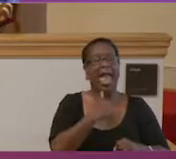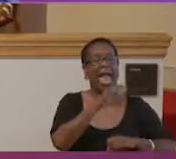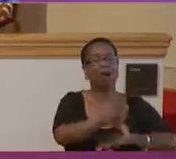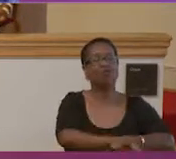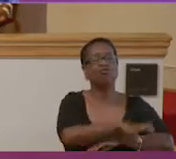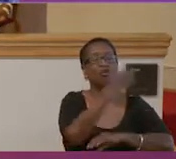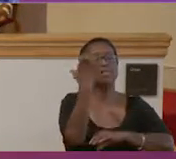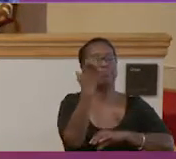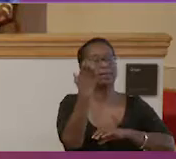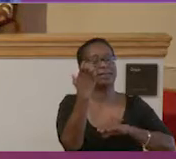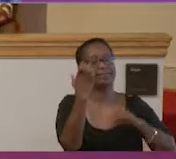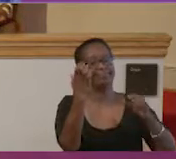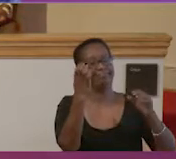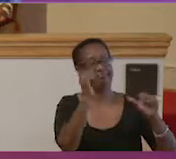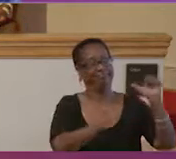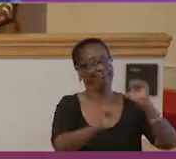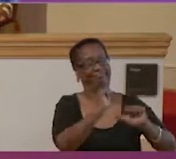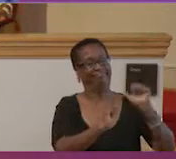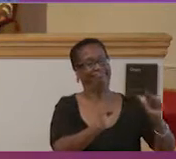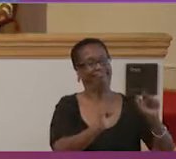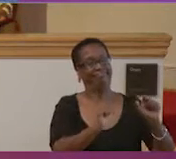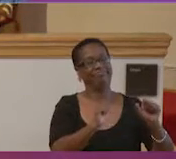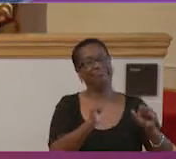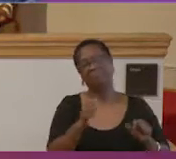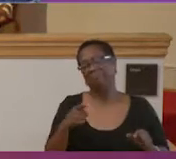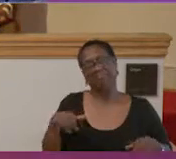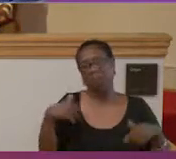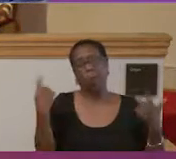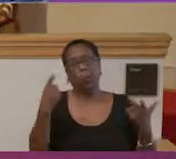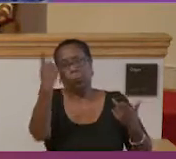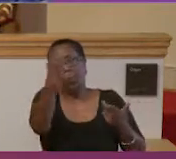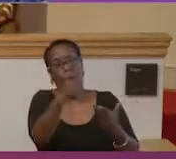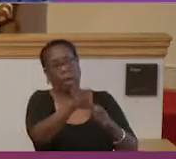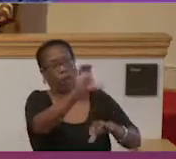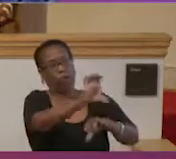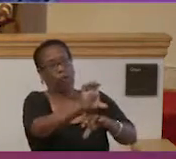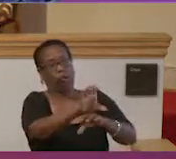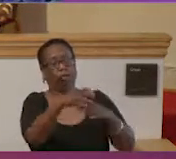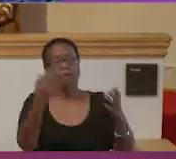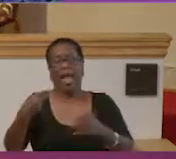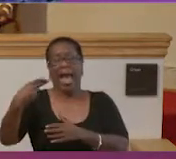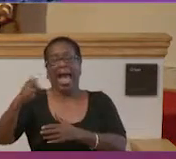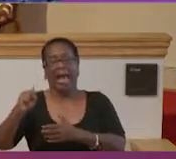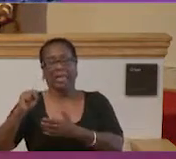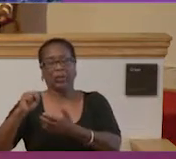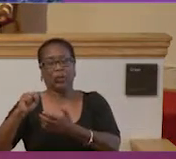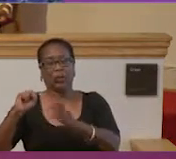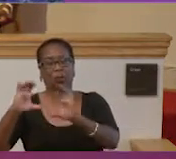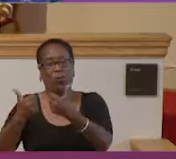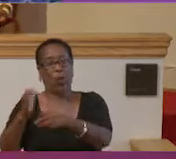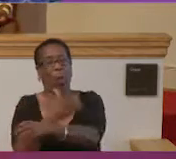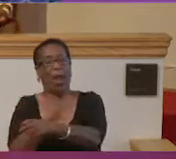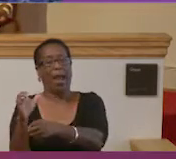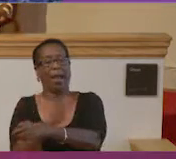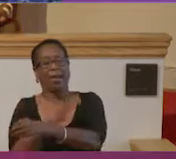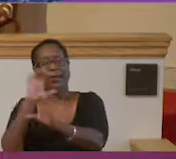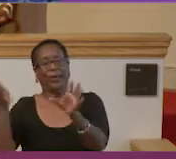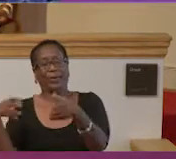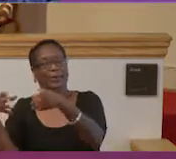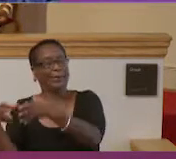sing. We got together at one of the churches and the high school choir, we all had a Christmas sing that started